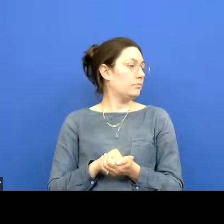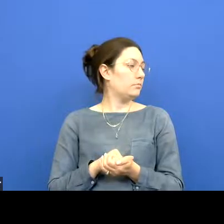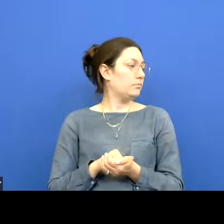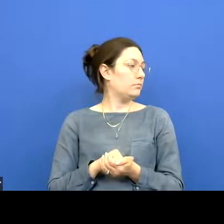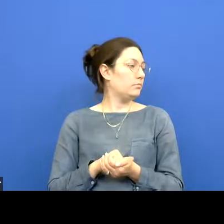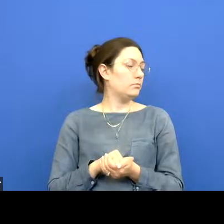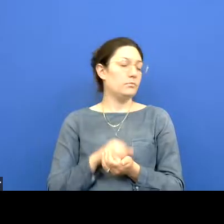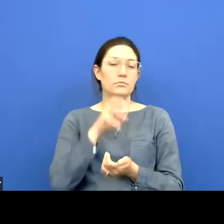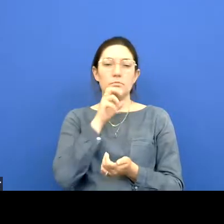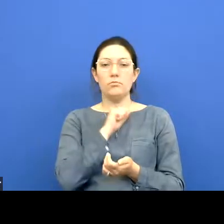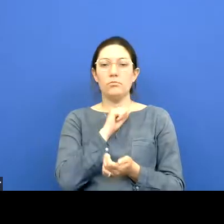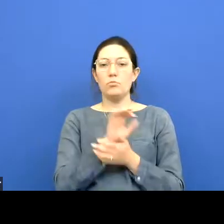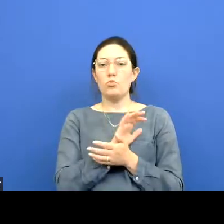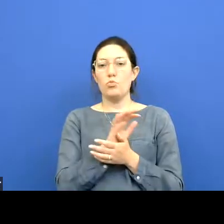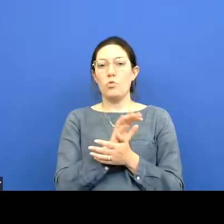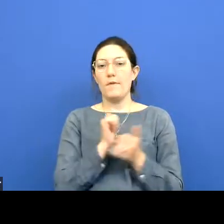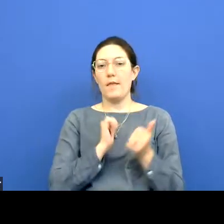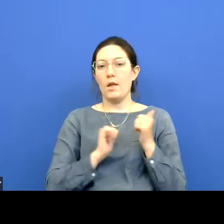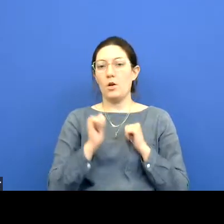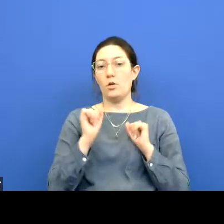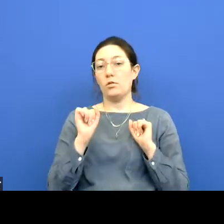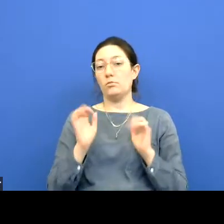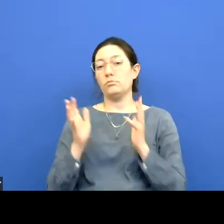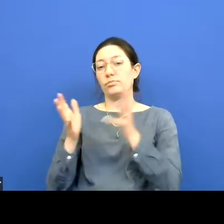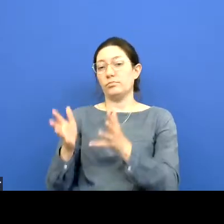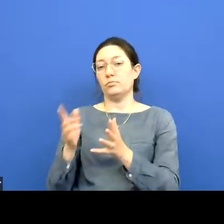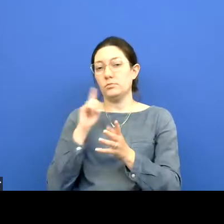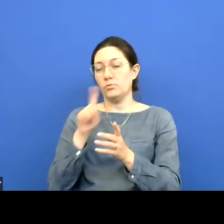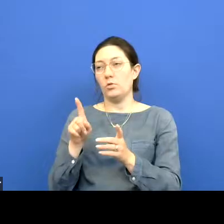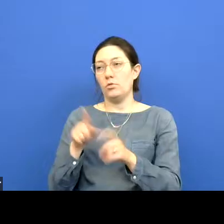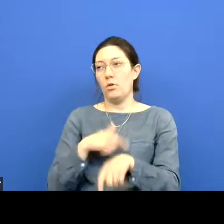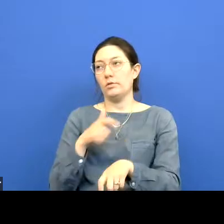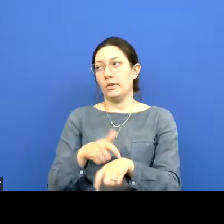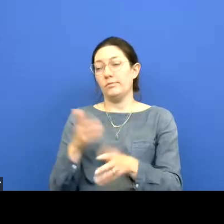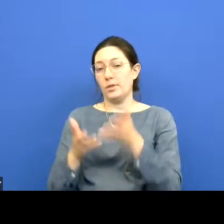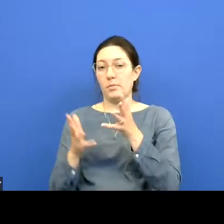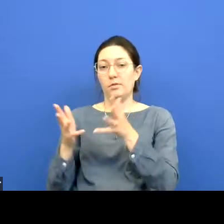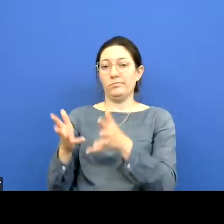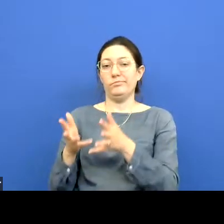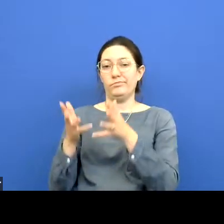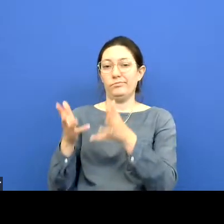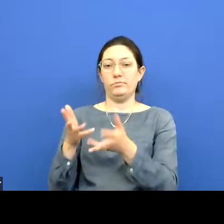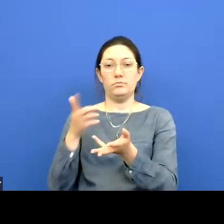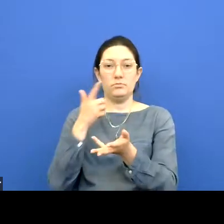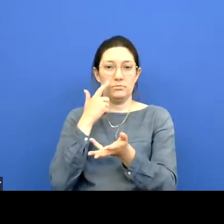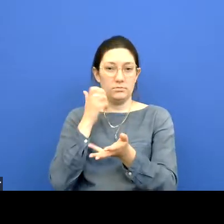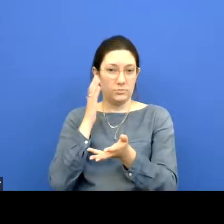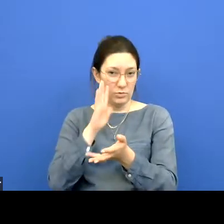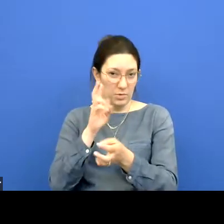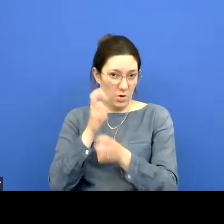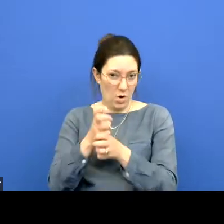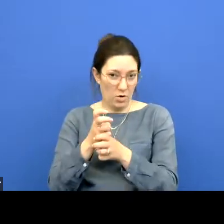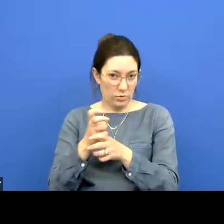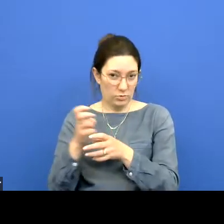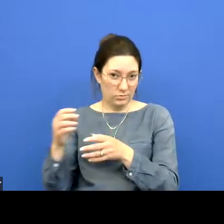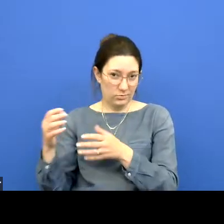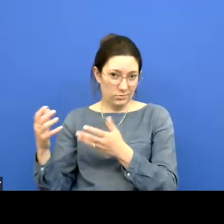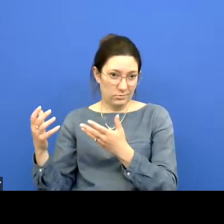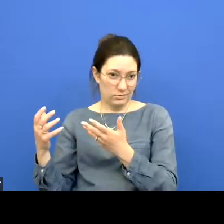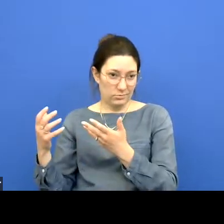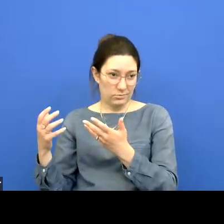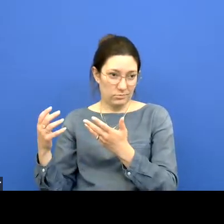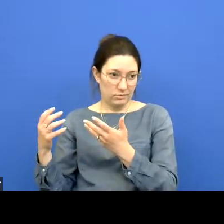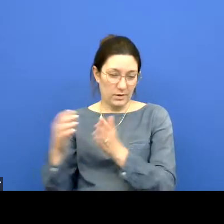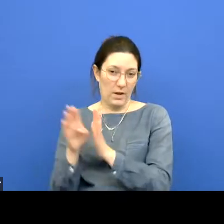old movie theater could be empty for quite some time because it's going to be a hard parcel